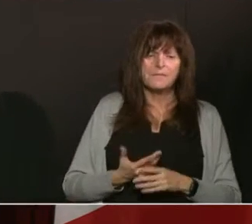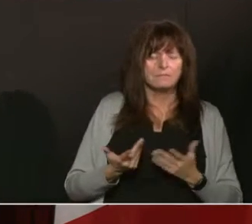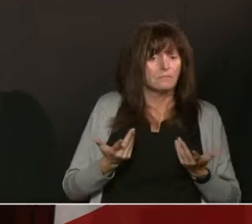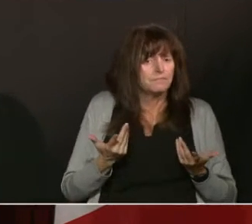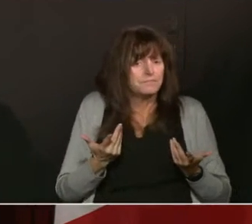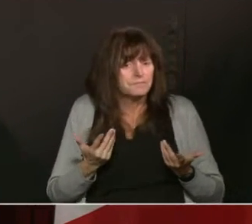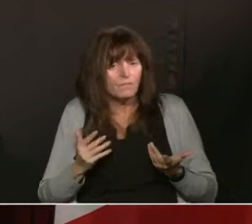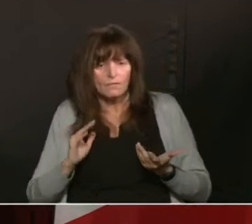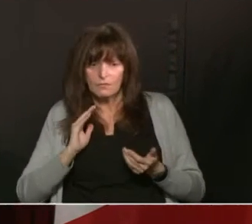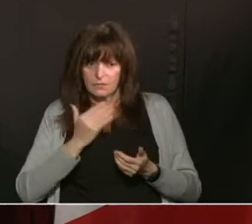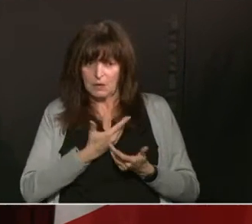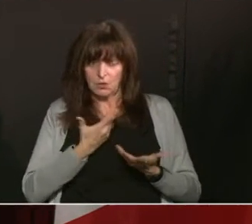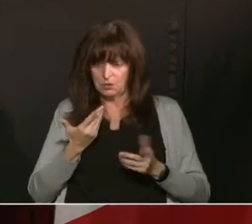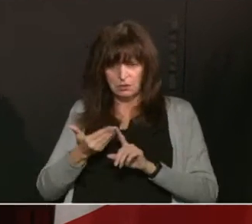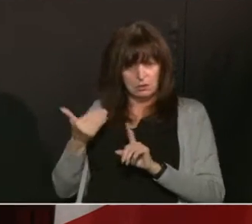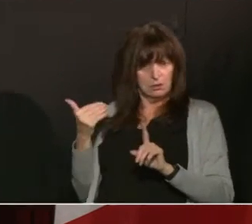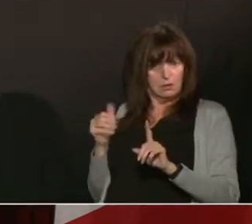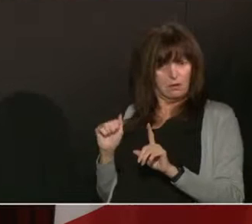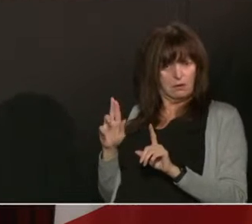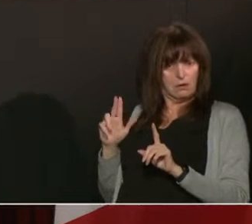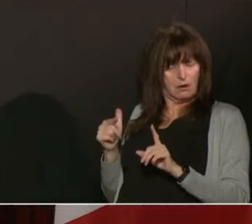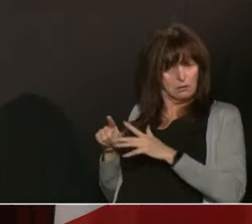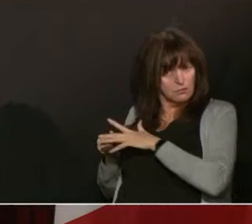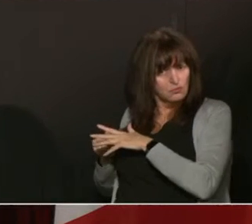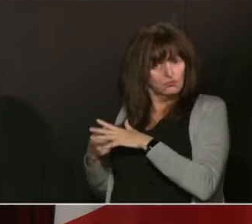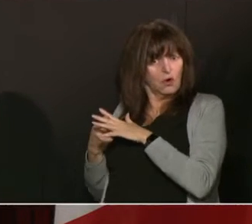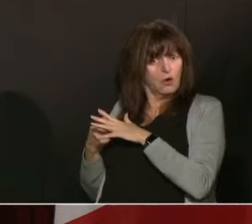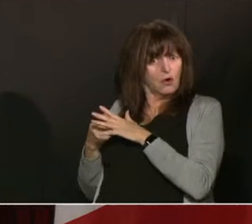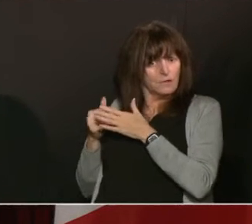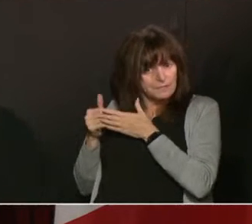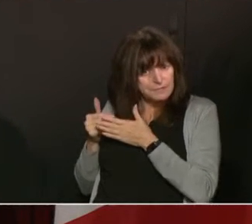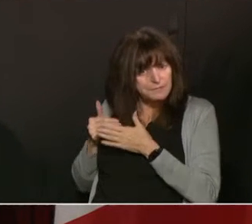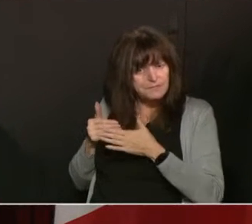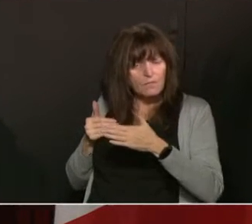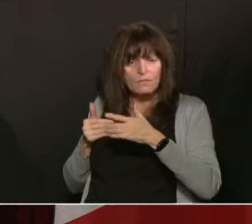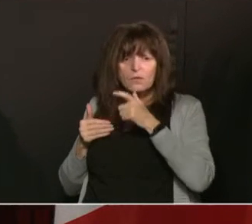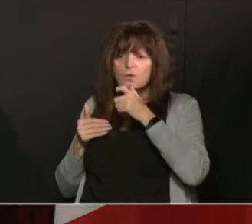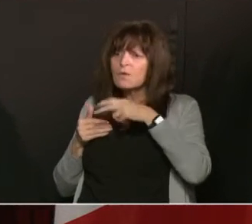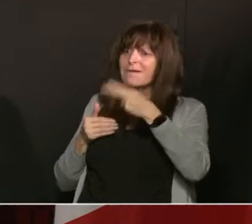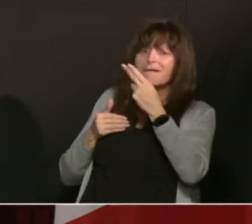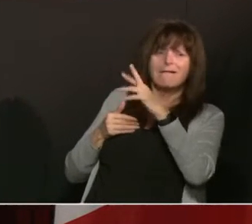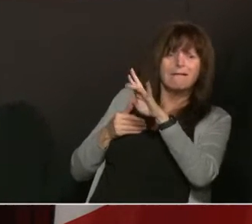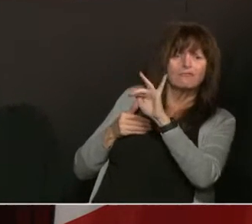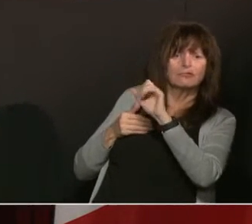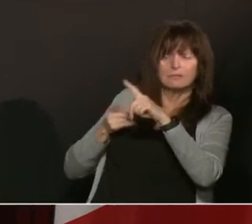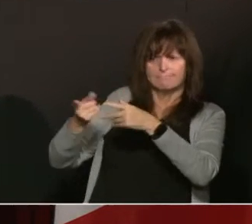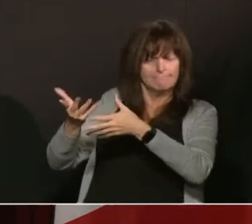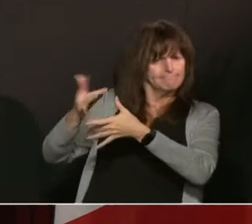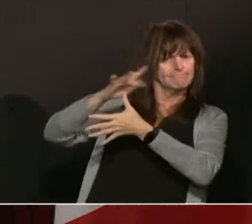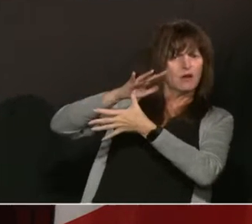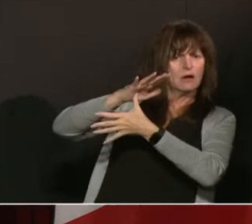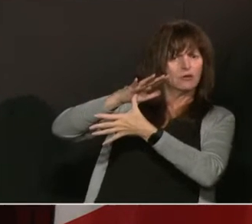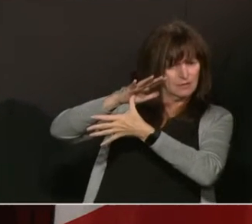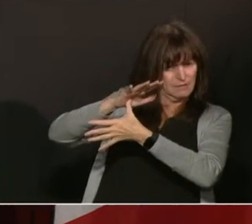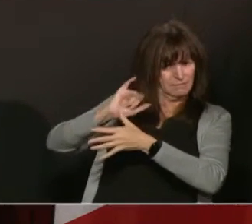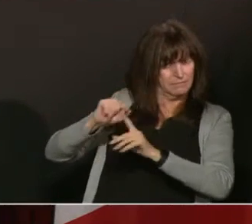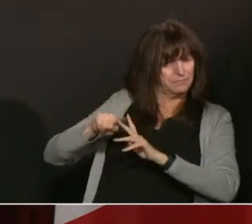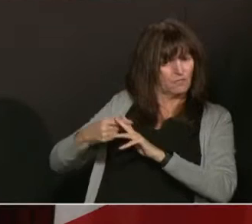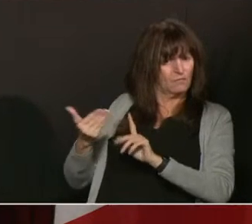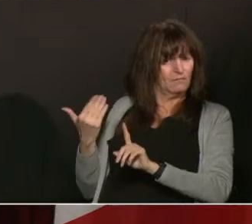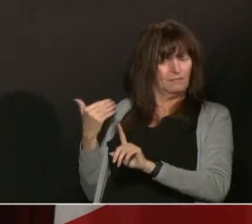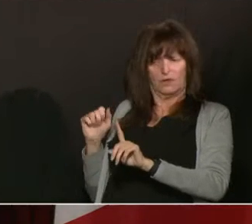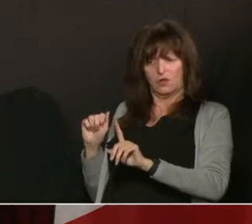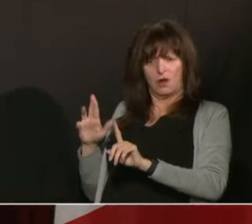in terms of providing third dose to the most vulnerable, and we'll continue to try to ensure that they get ongoing